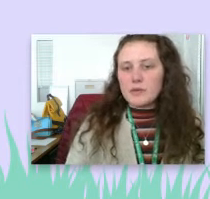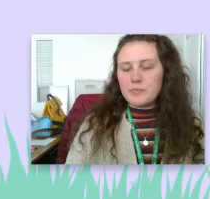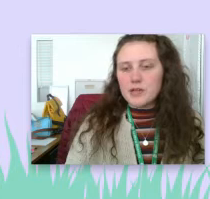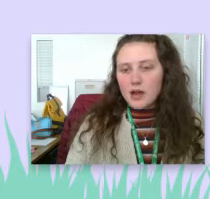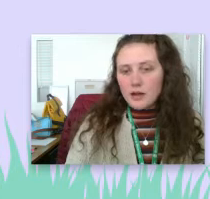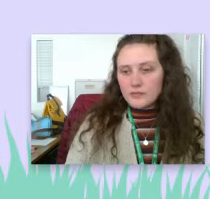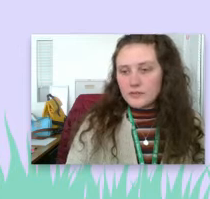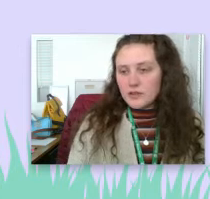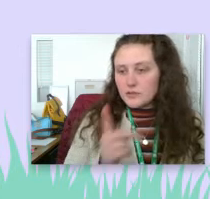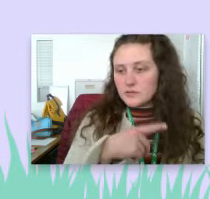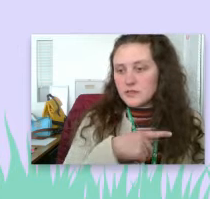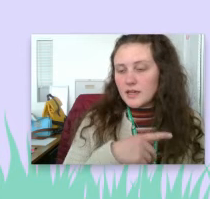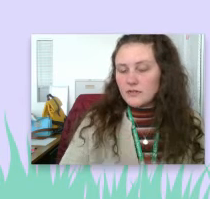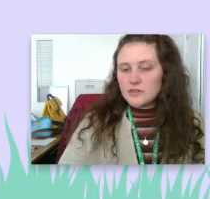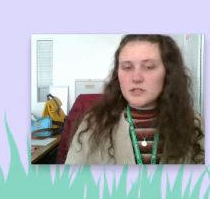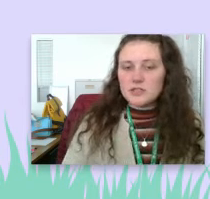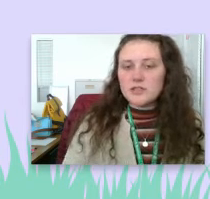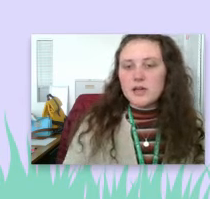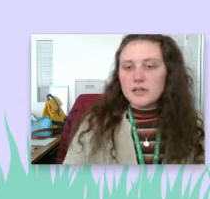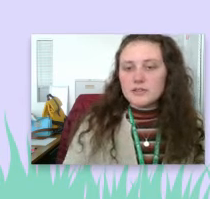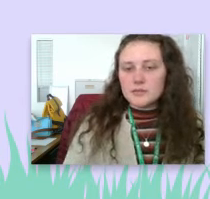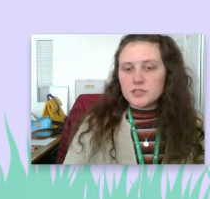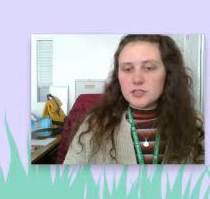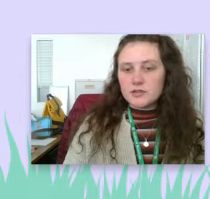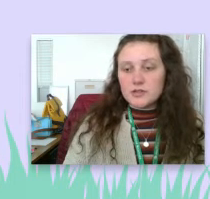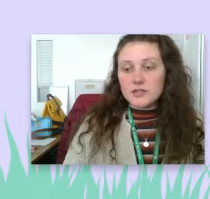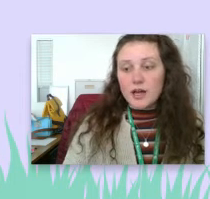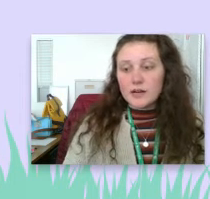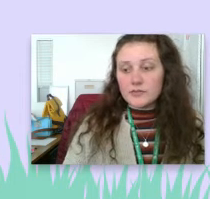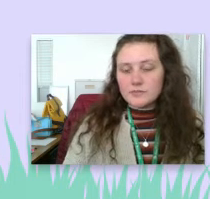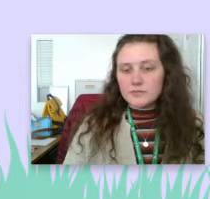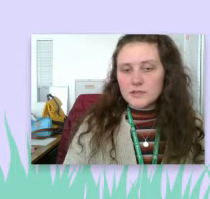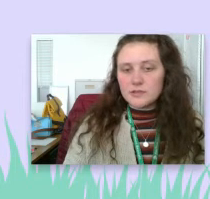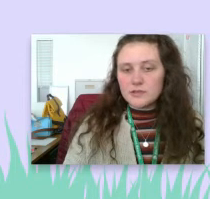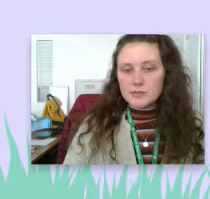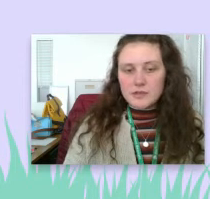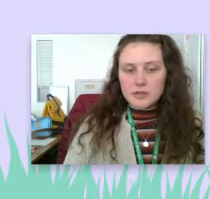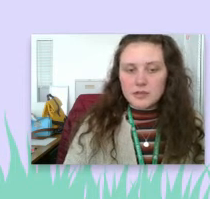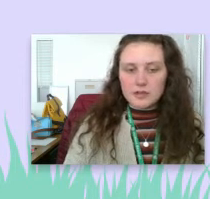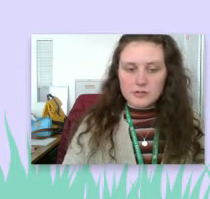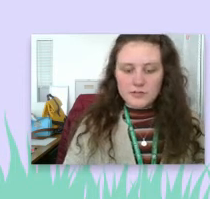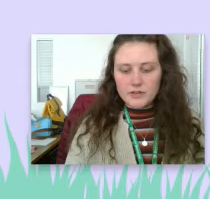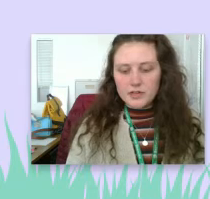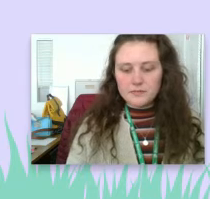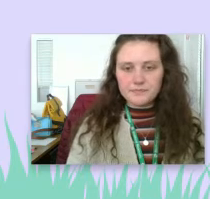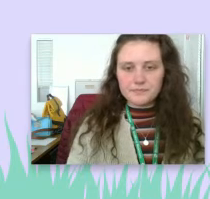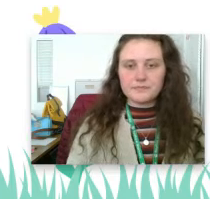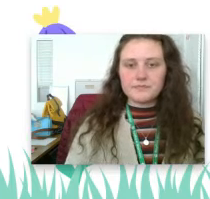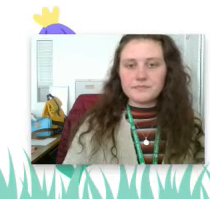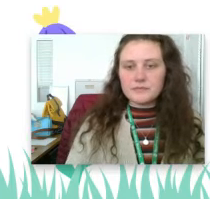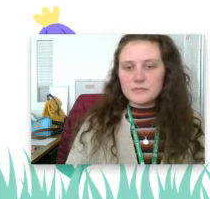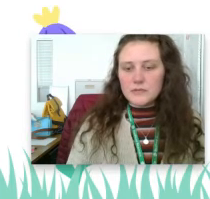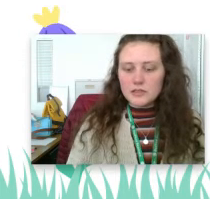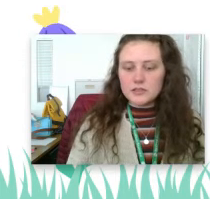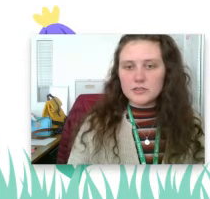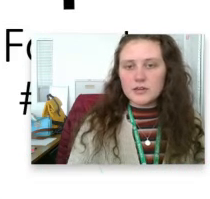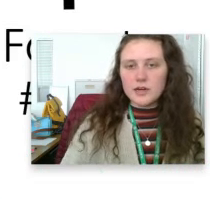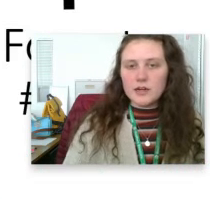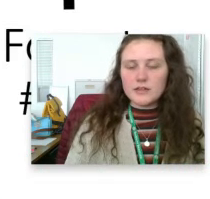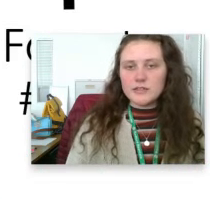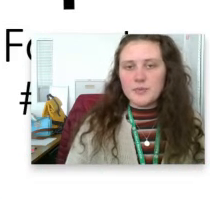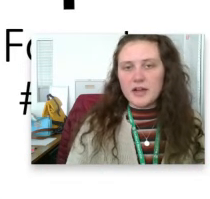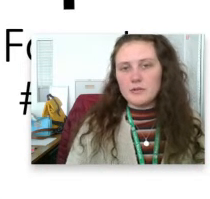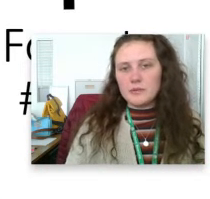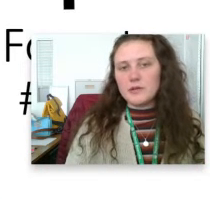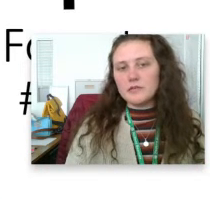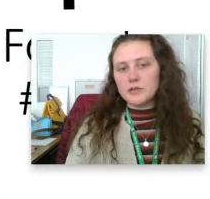new vocab. We built off of those language words. So I'm going to show you there's a lot of them. So it would be good to look through this video.